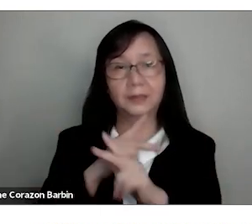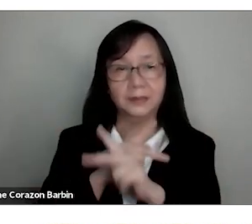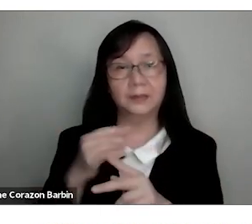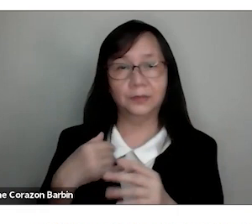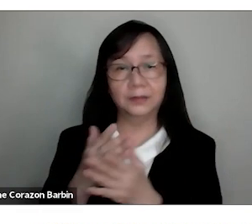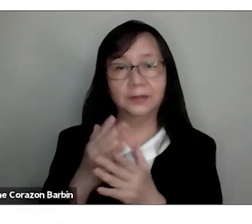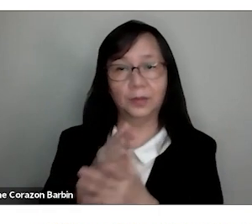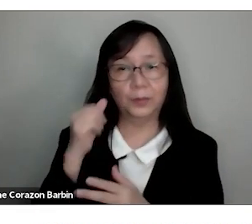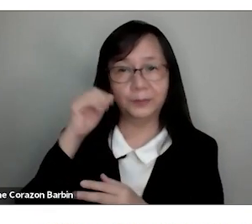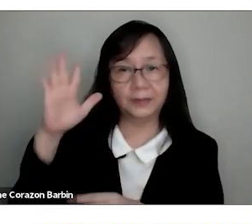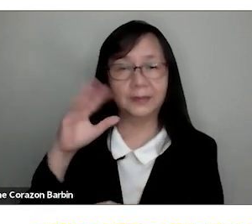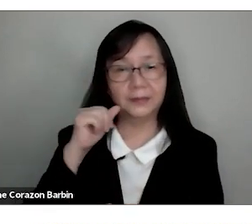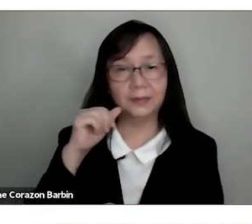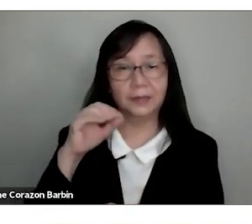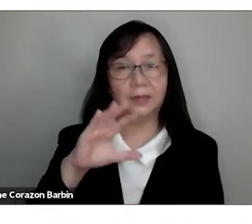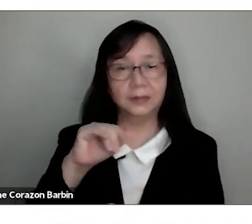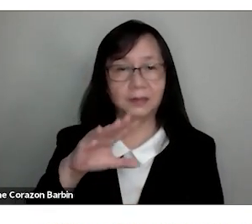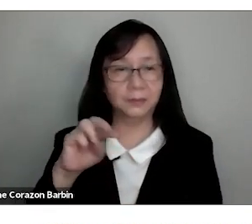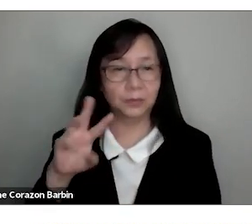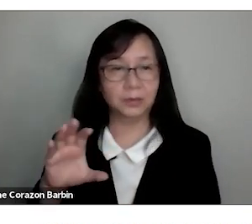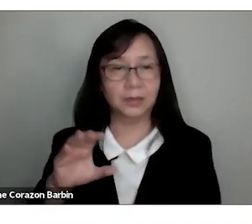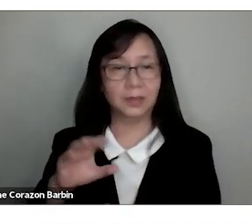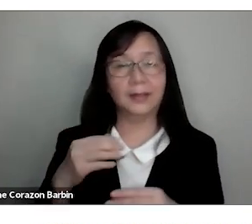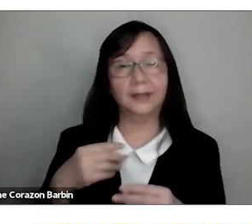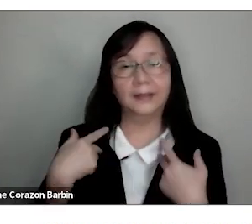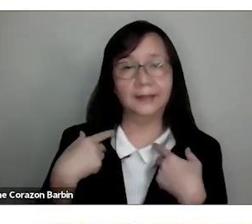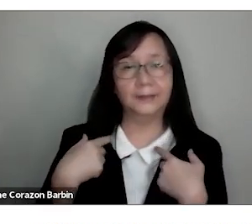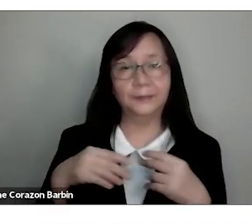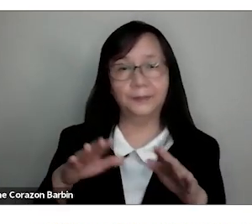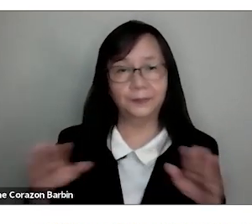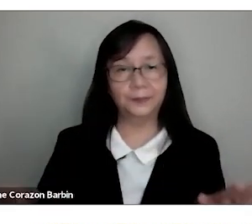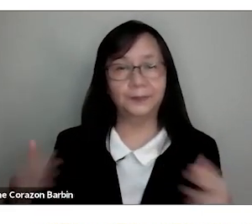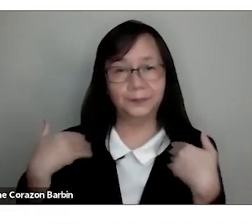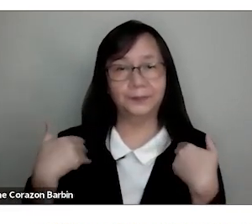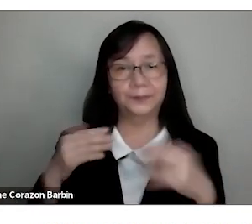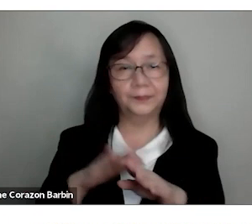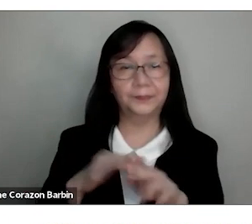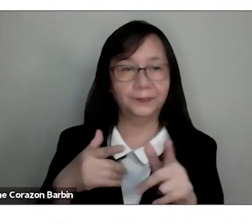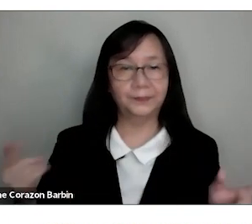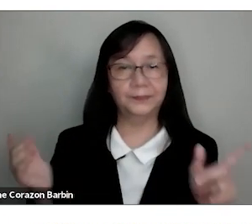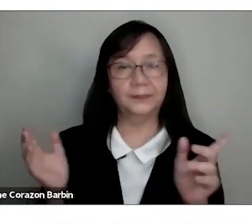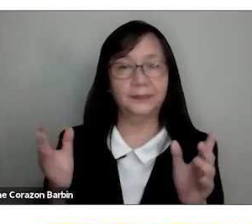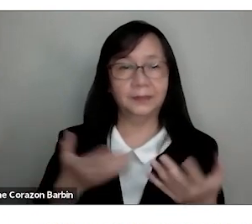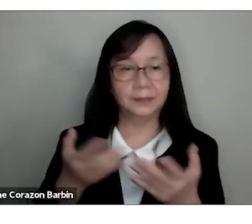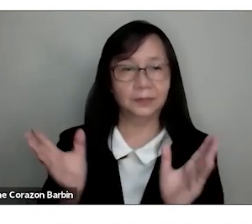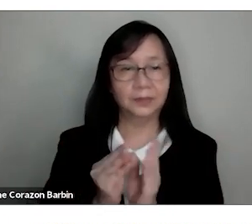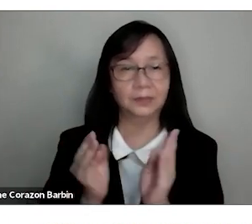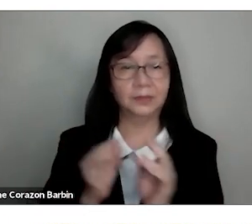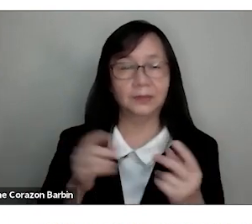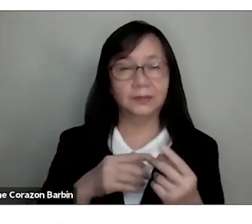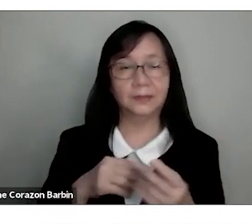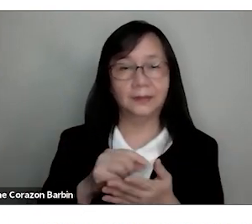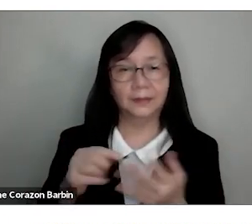of Rights of Women and Children, or ACWC, held the Children and Youth Consultation on a draft regional plan of action for the protection of